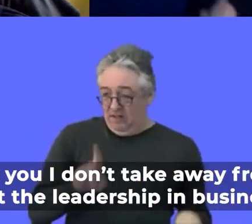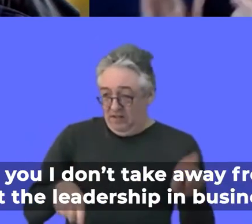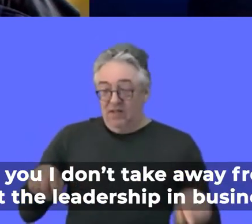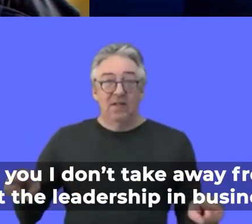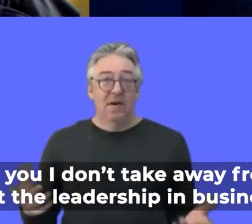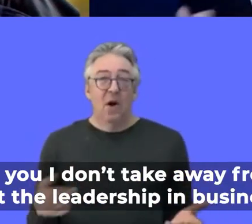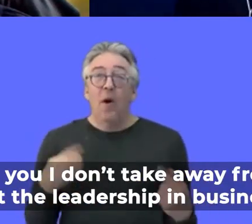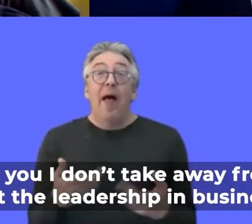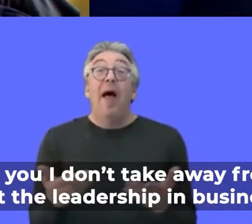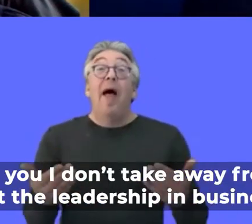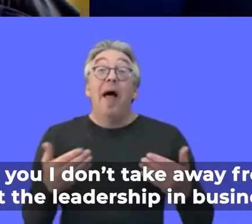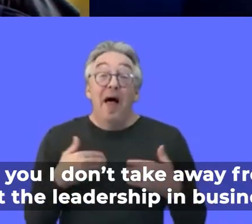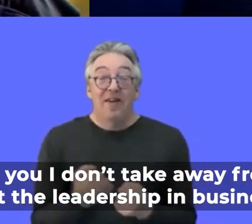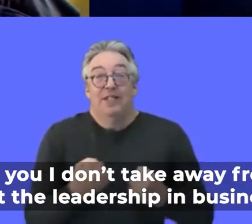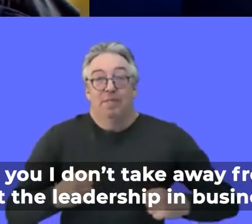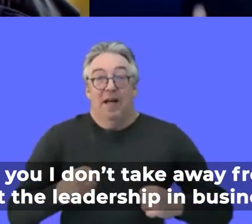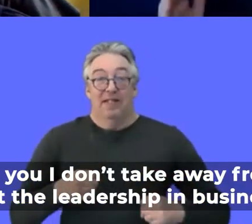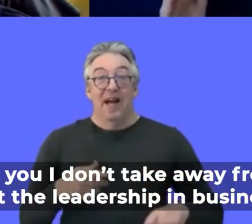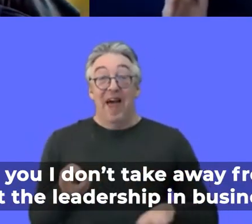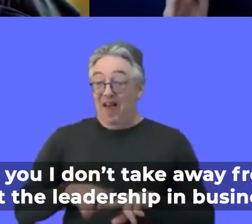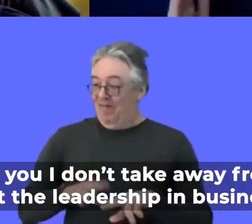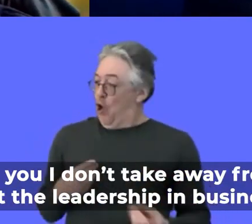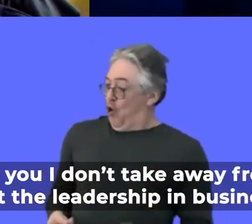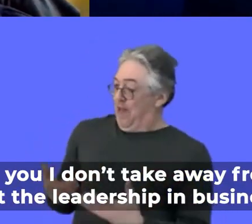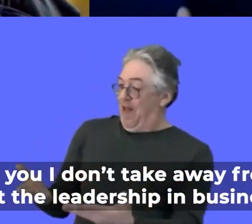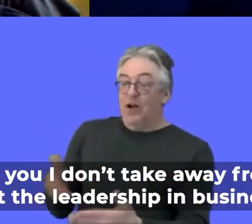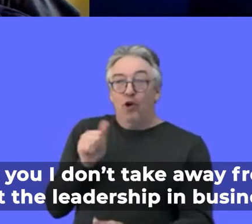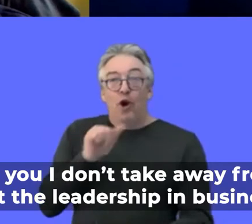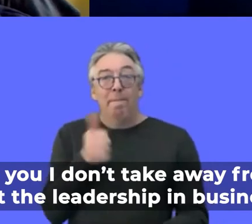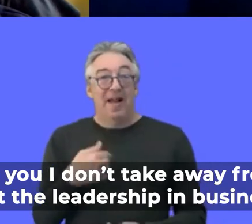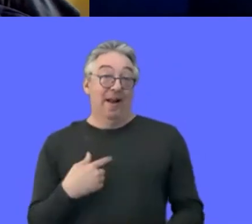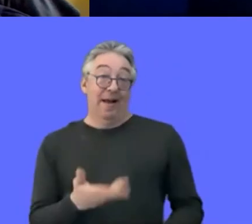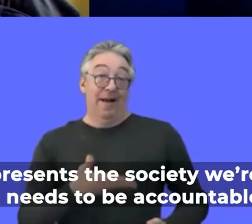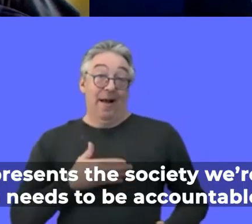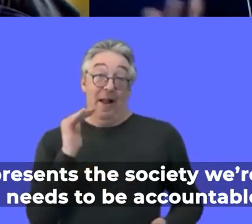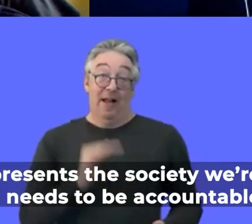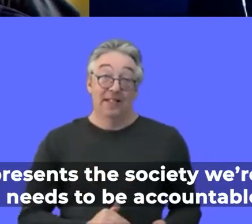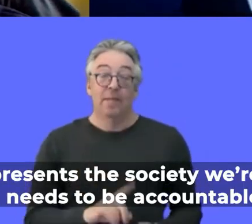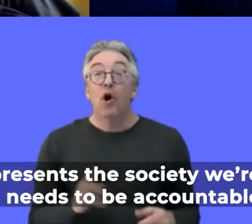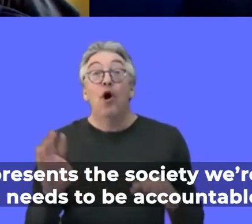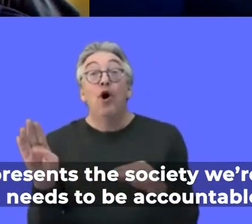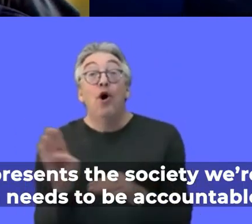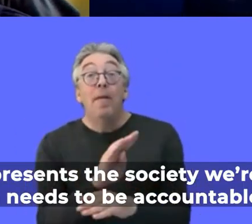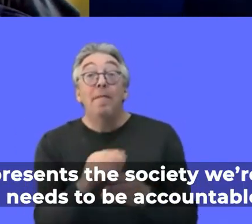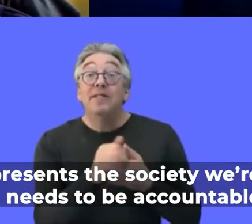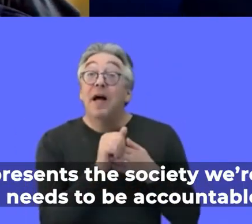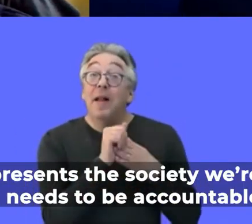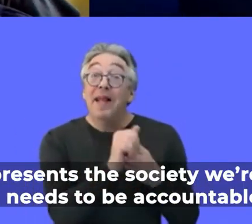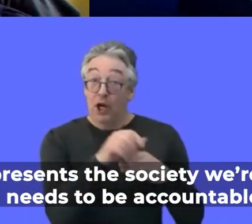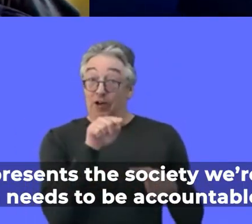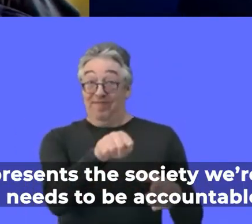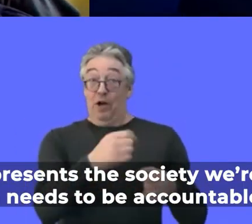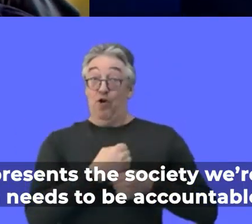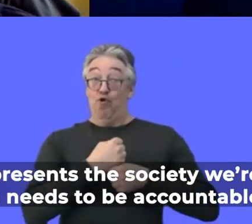for all. And if I give to you, I don't take away from myself. But this, the leadership in business, who represents the society we're in, which need to